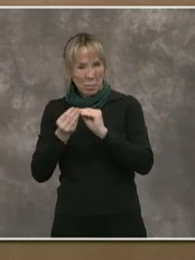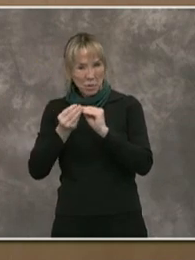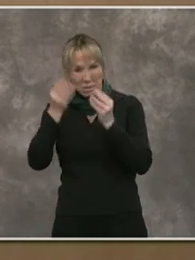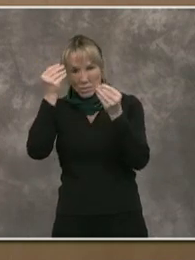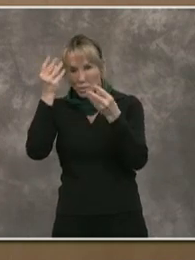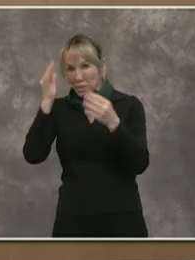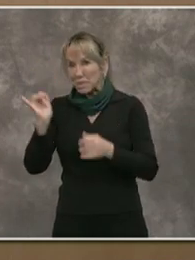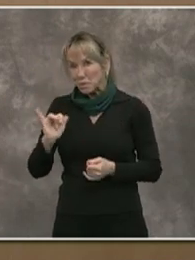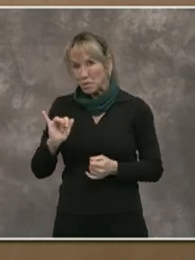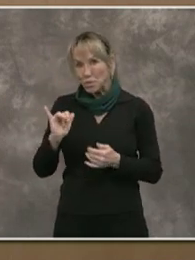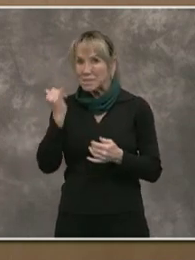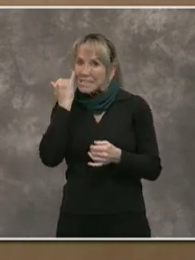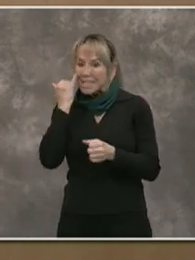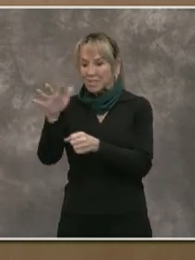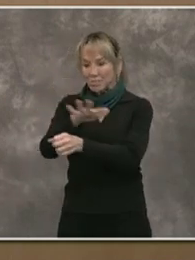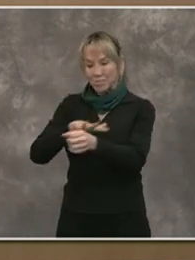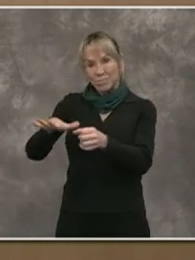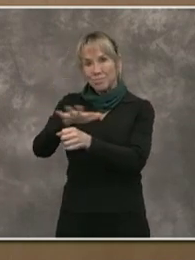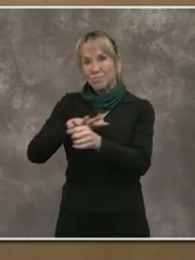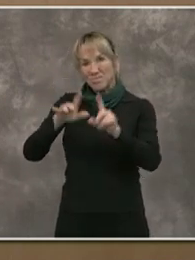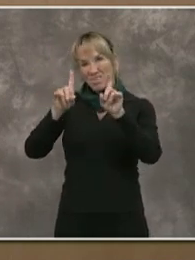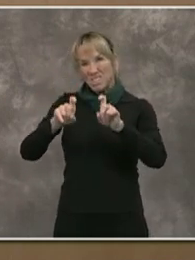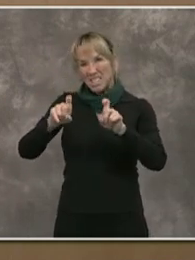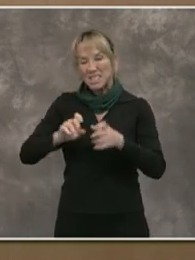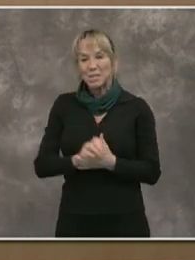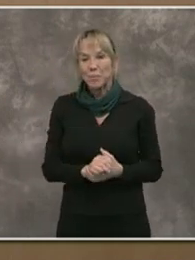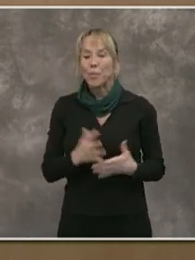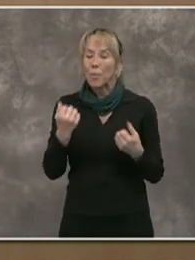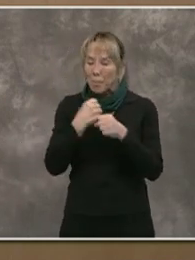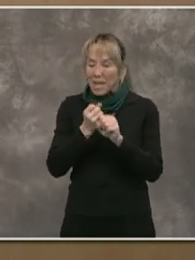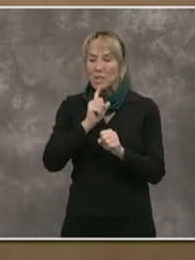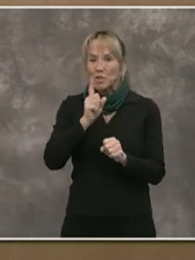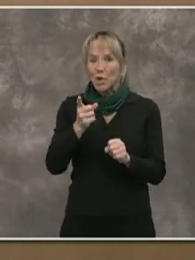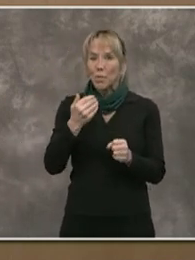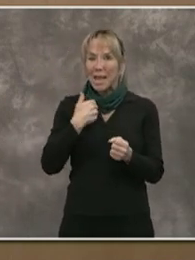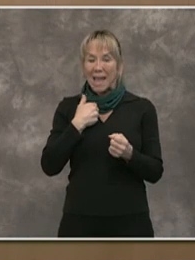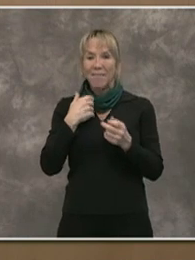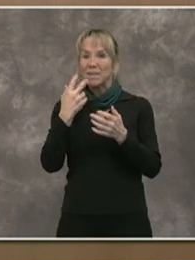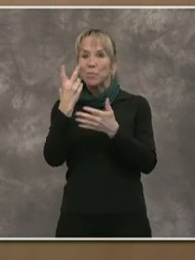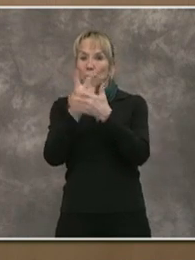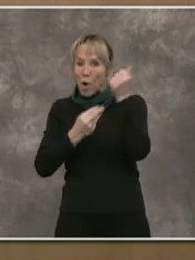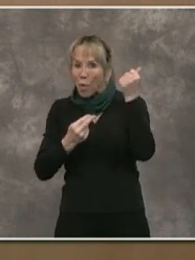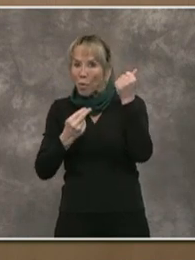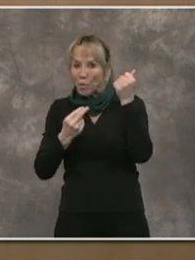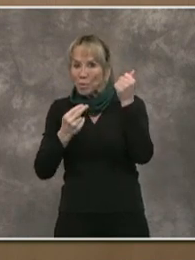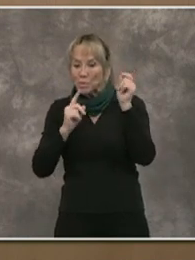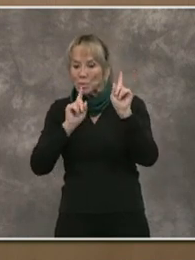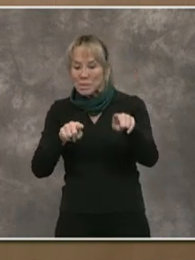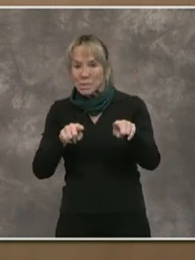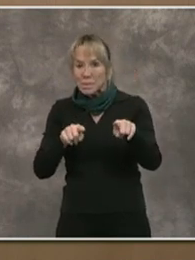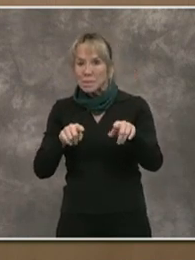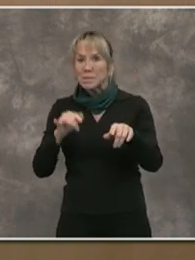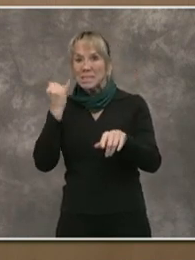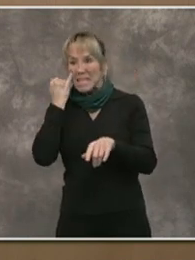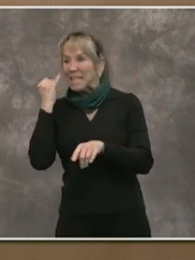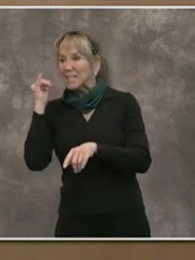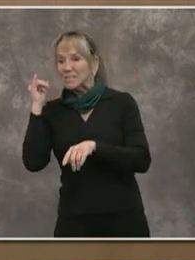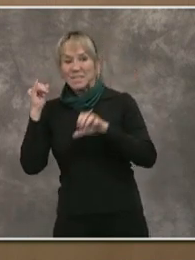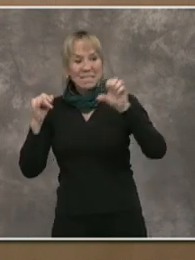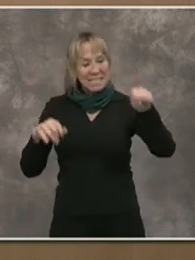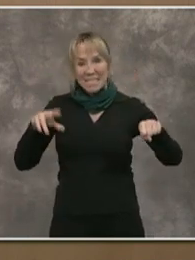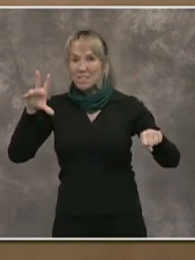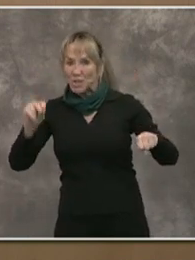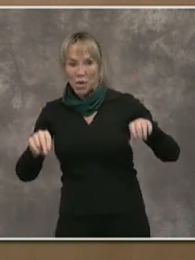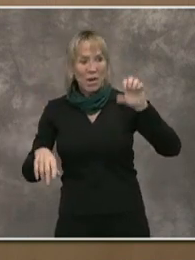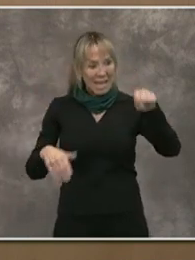testing in our jurisdiction, that we have the tests, both negative and positive tests. So as these